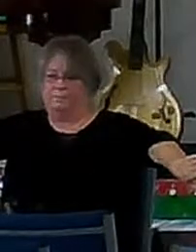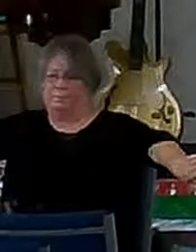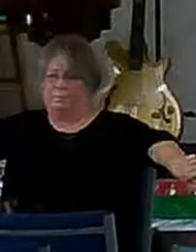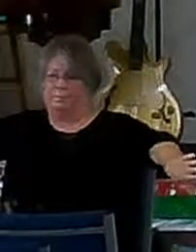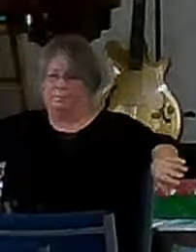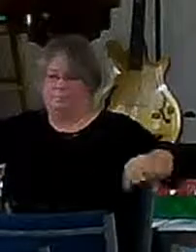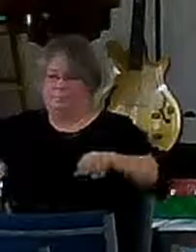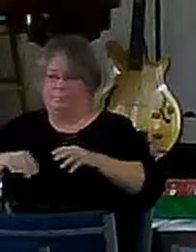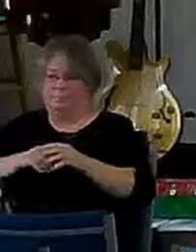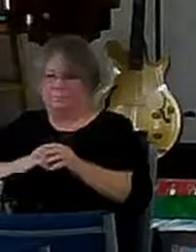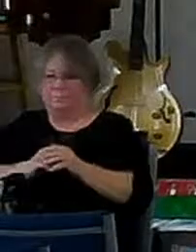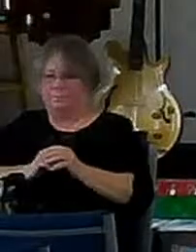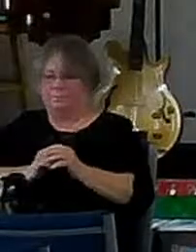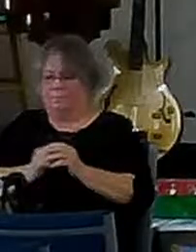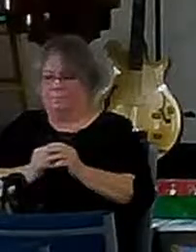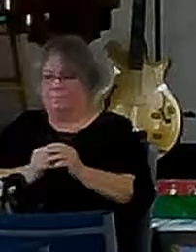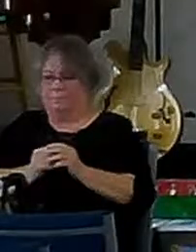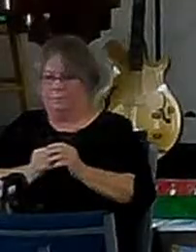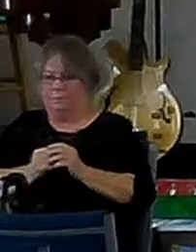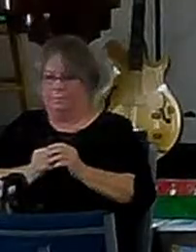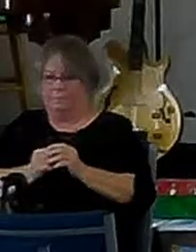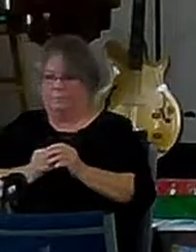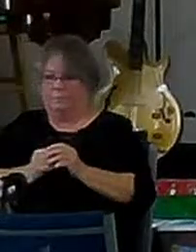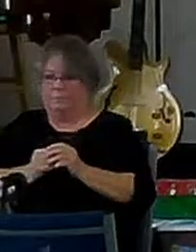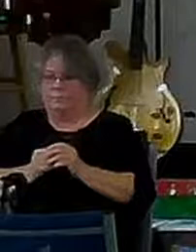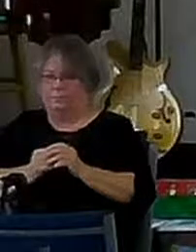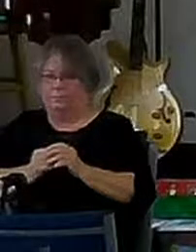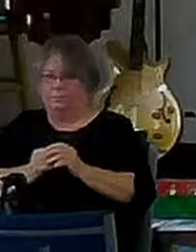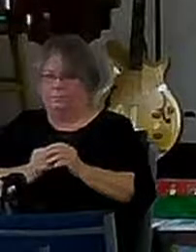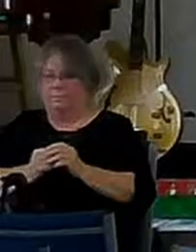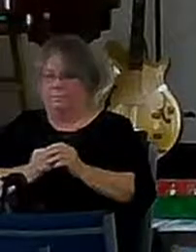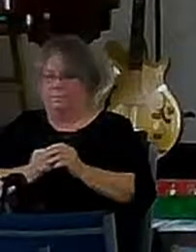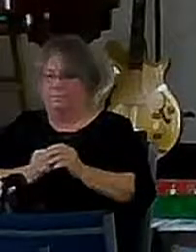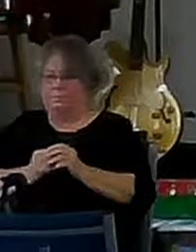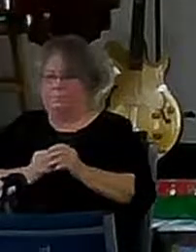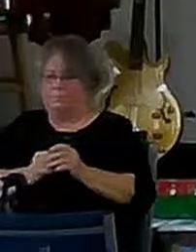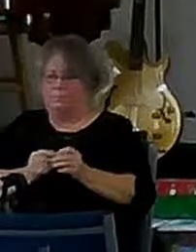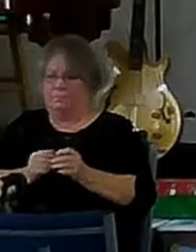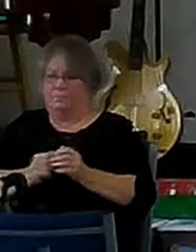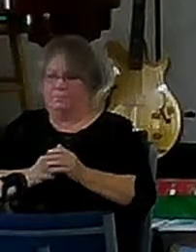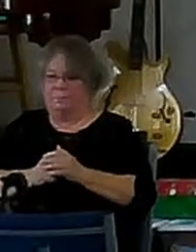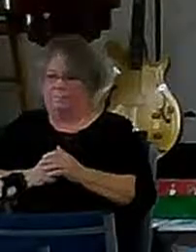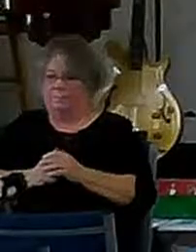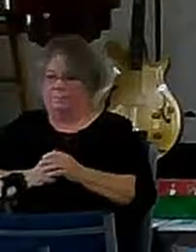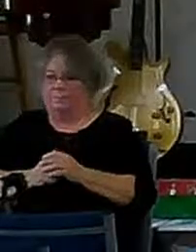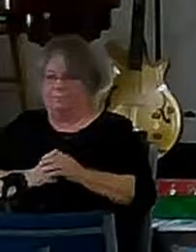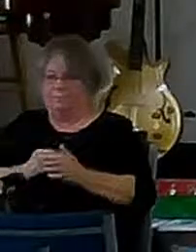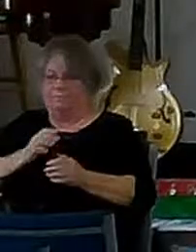That is a statement that is verifiably untrue.